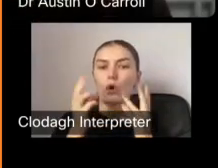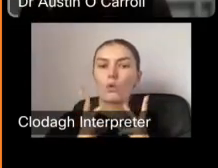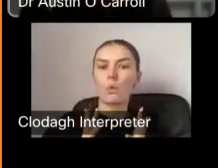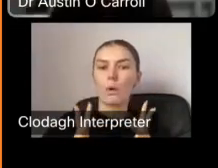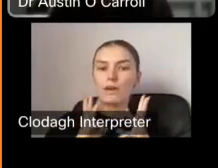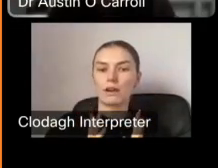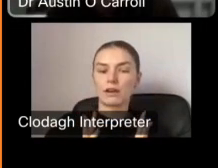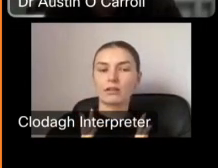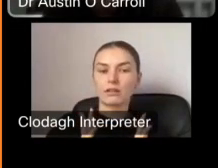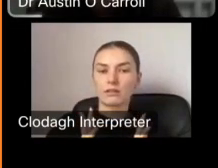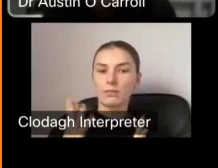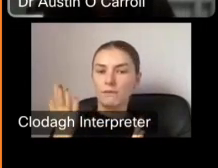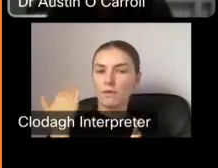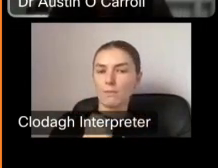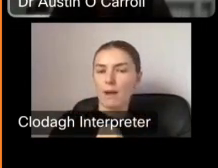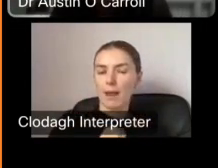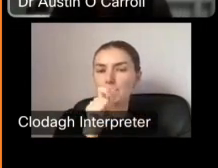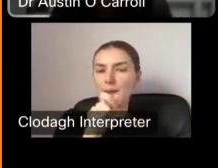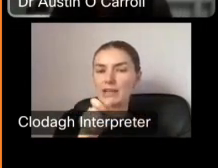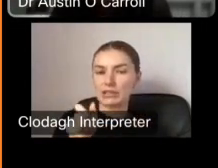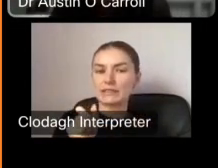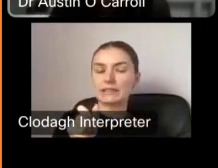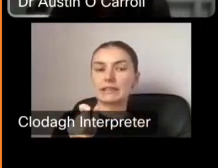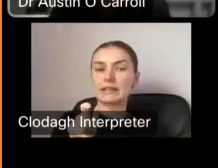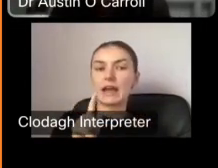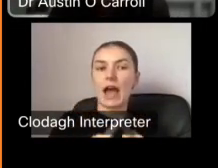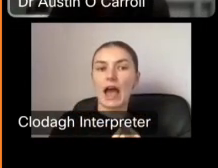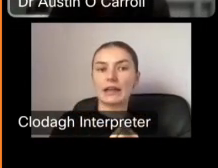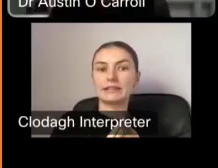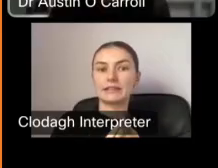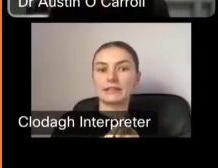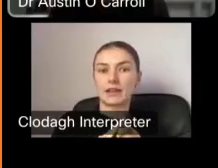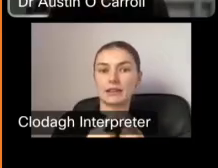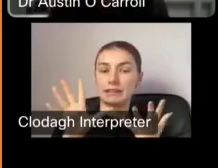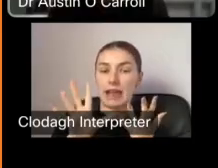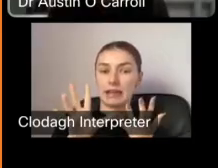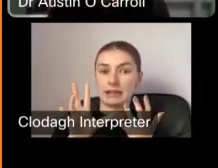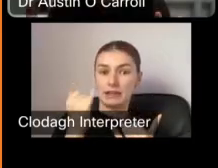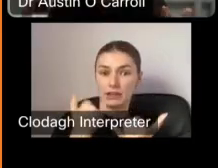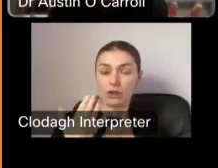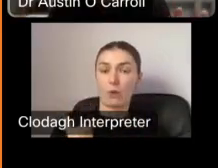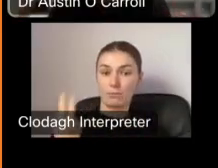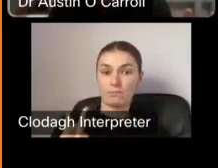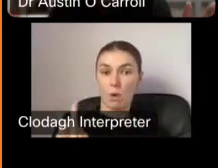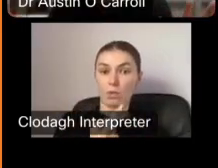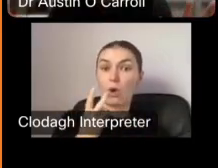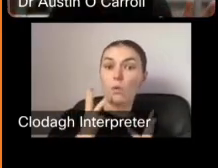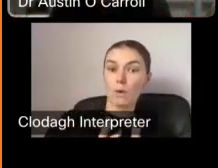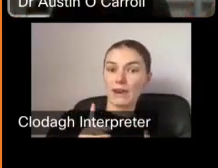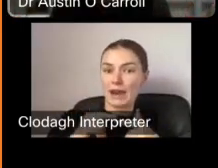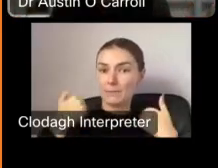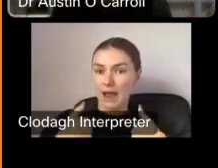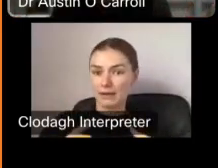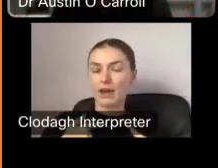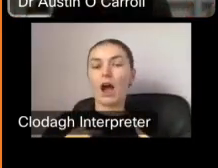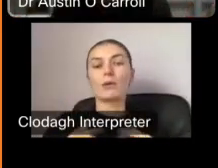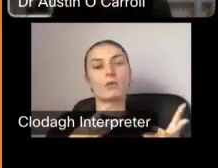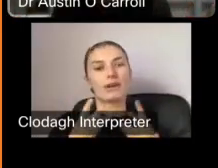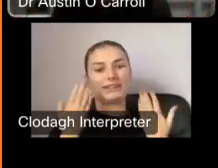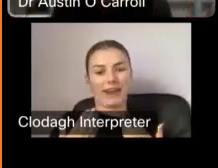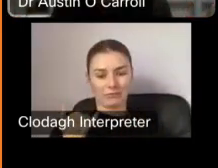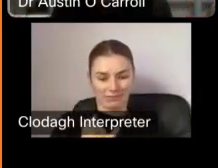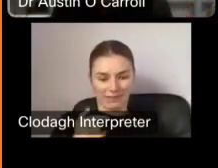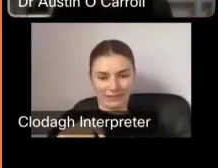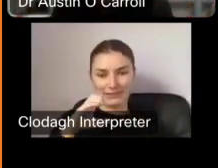used to be patients of mine. And around 10 years ago, they were both, by the way, I just let you know, I'm in the clinic that I normally work in, the